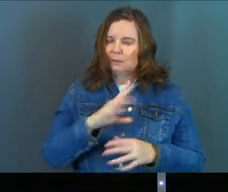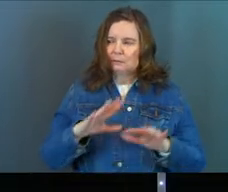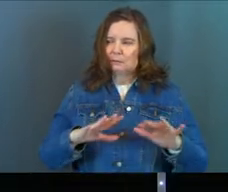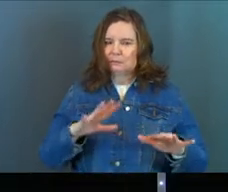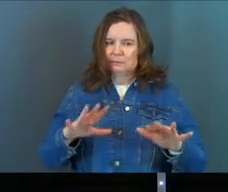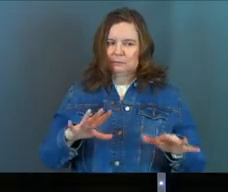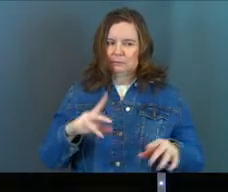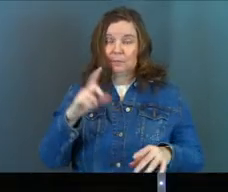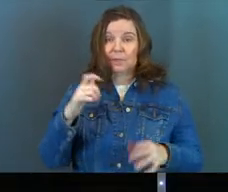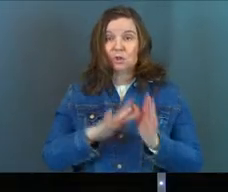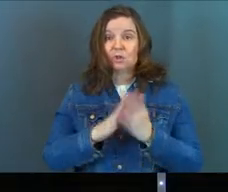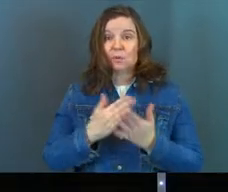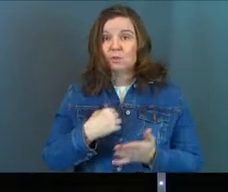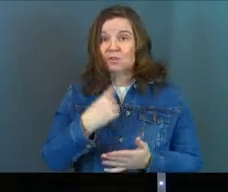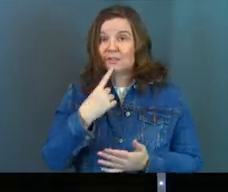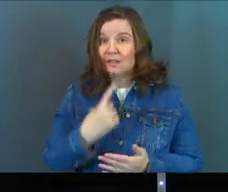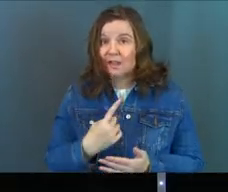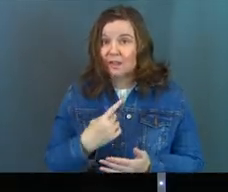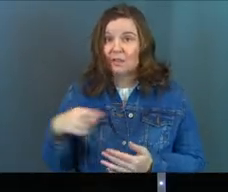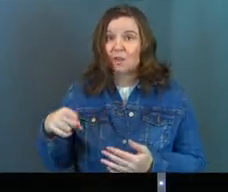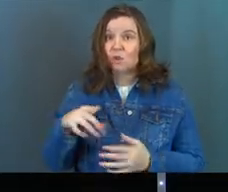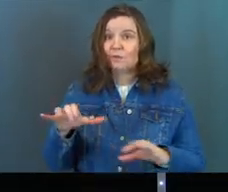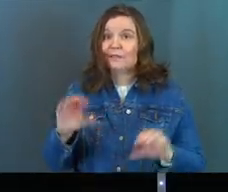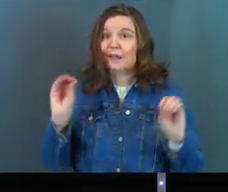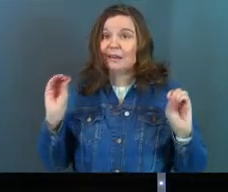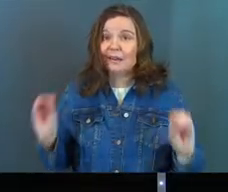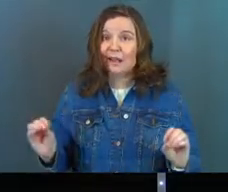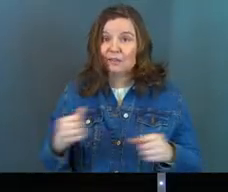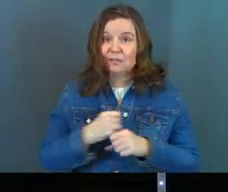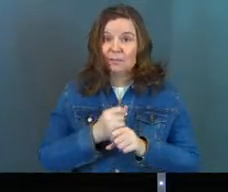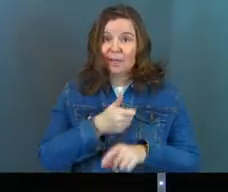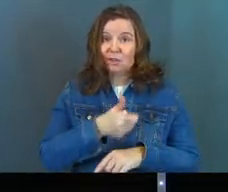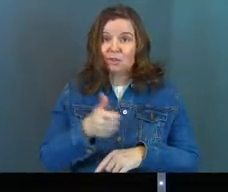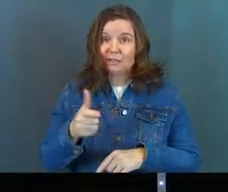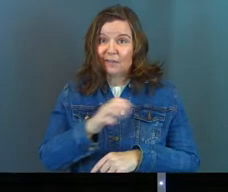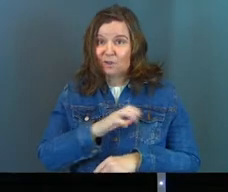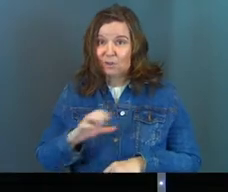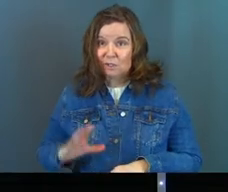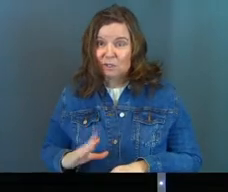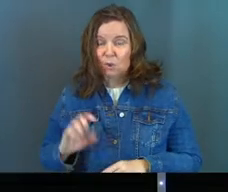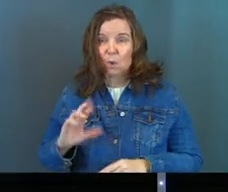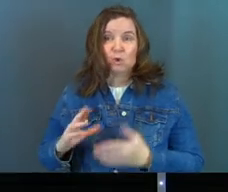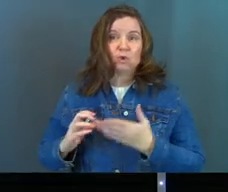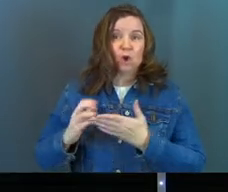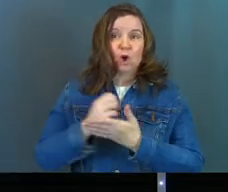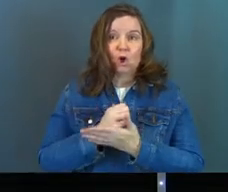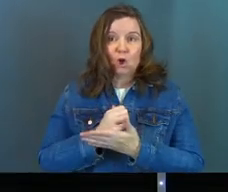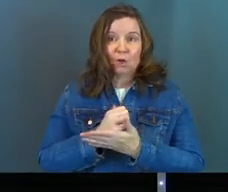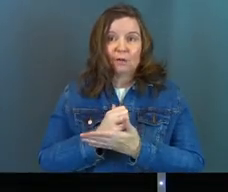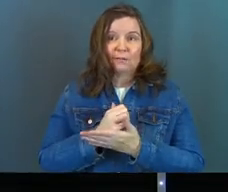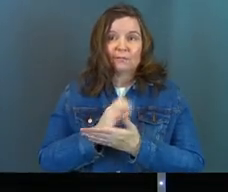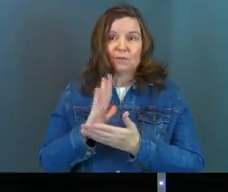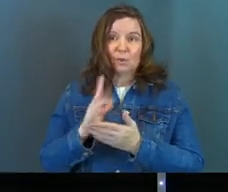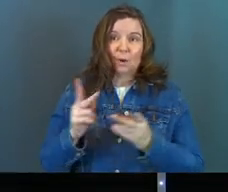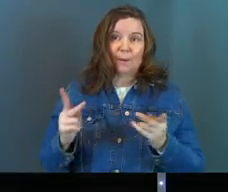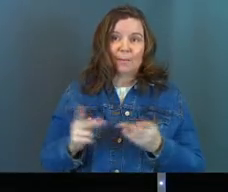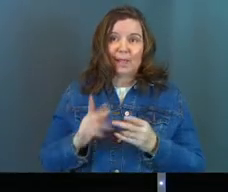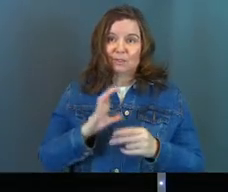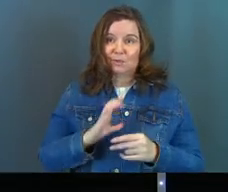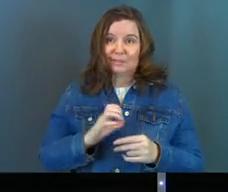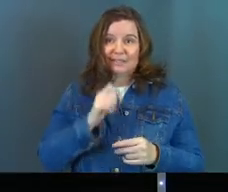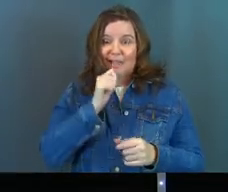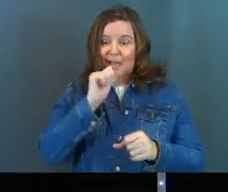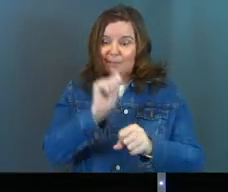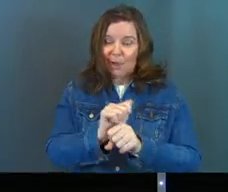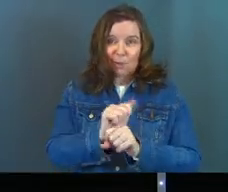by it because the scripture says that you've done nothing to make yourself a Christian or to earn your place as a Christian. Not